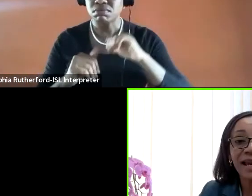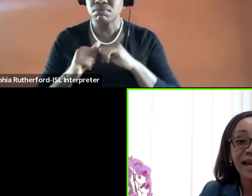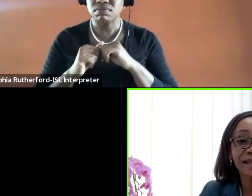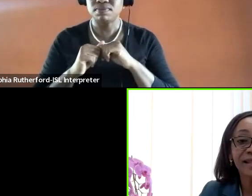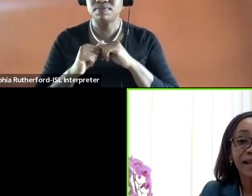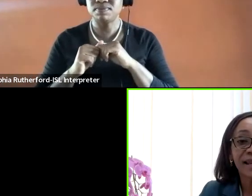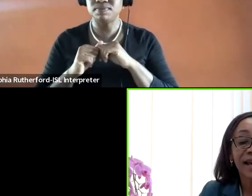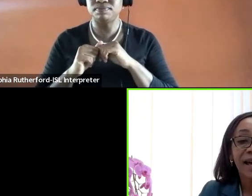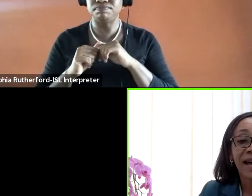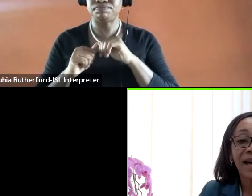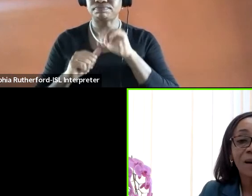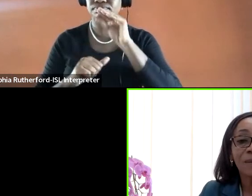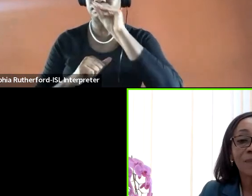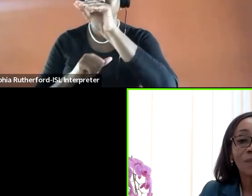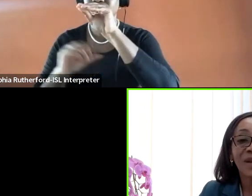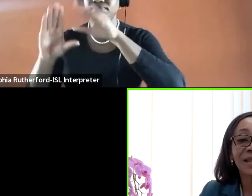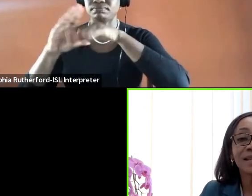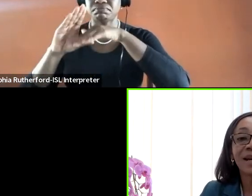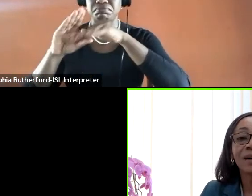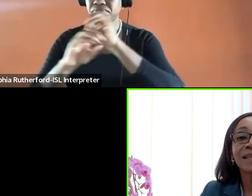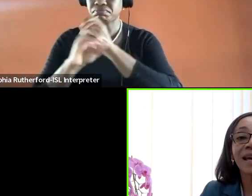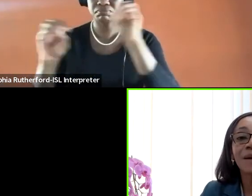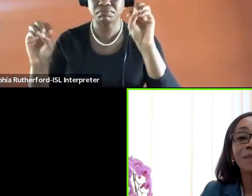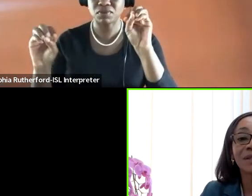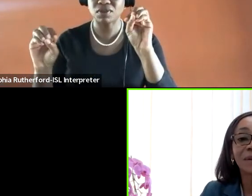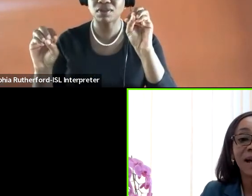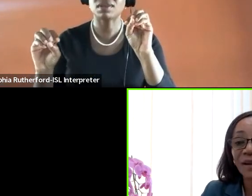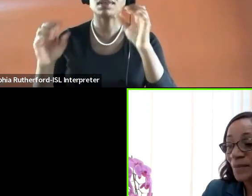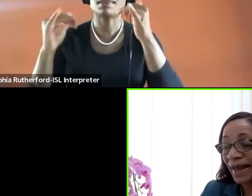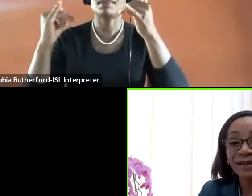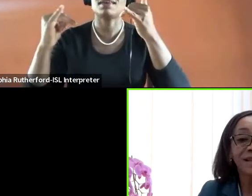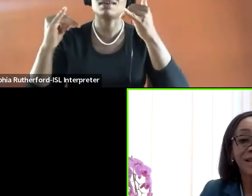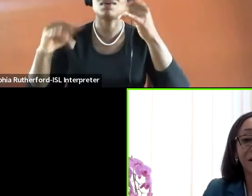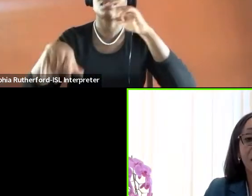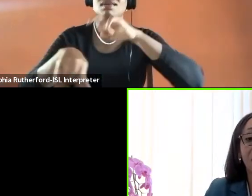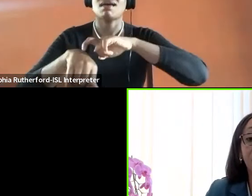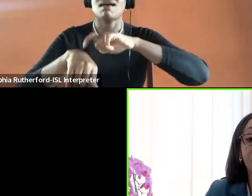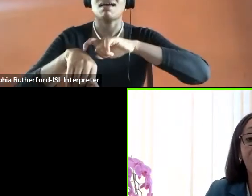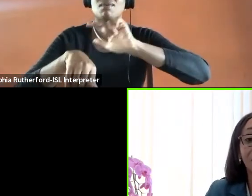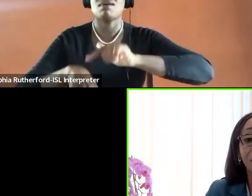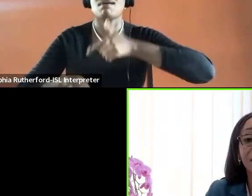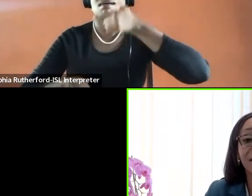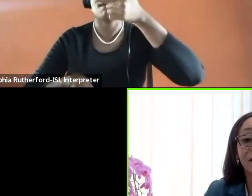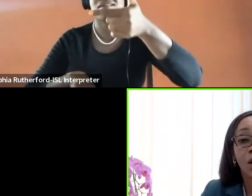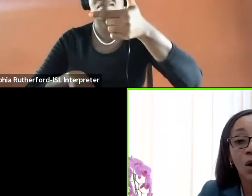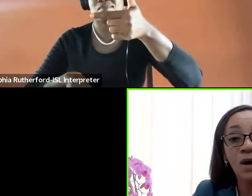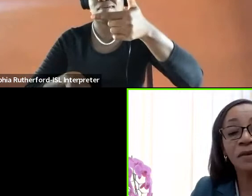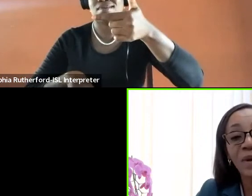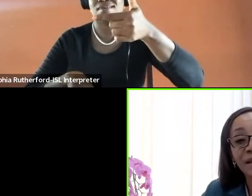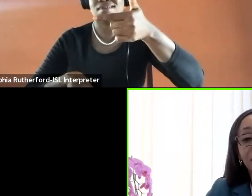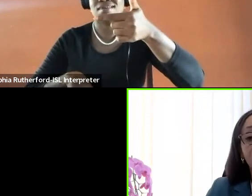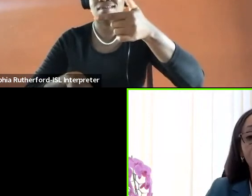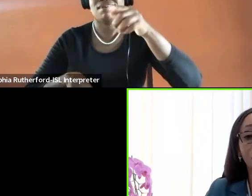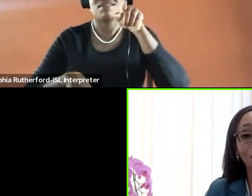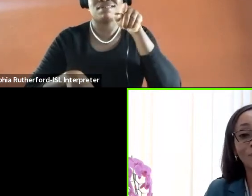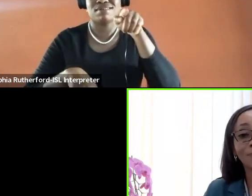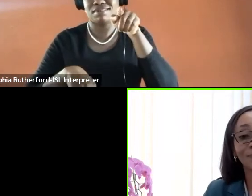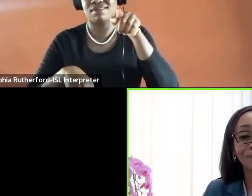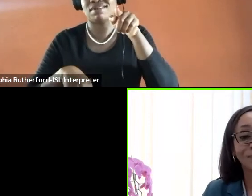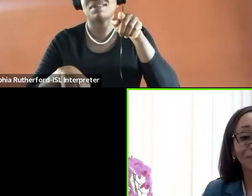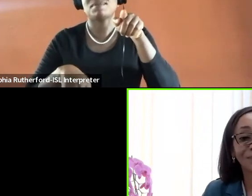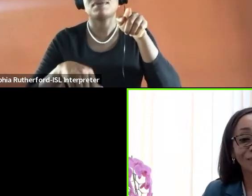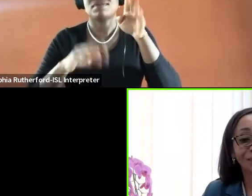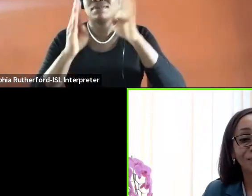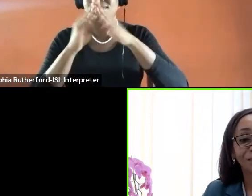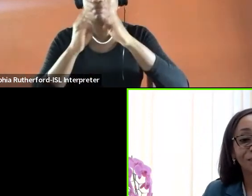in the chat. It is now time to hand back to the chair of the conference. All the best to you.